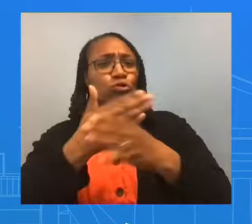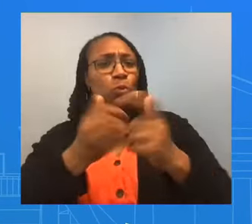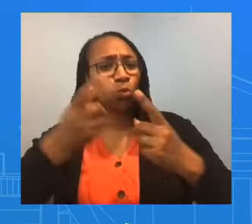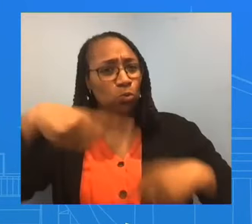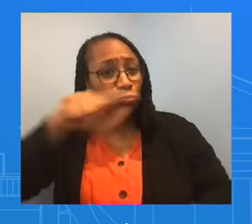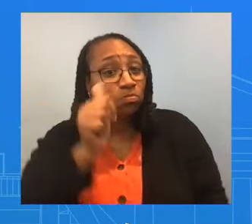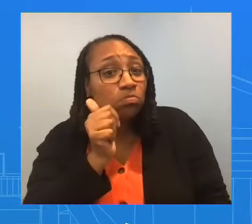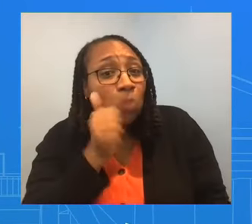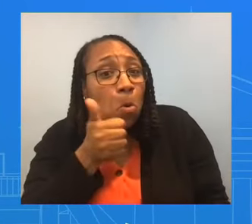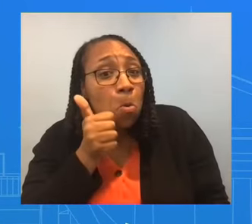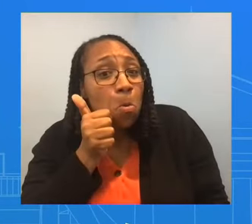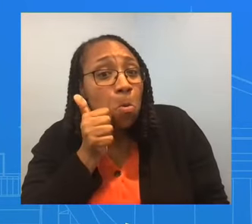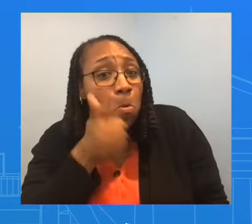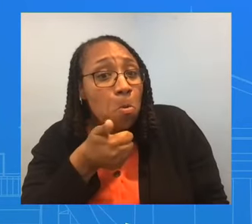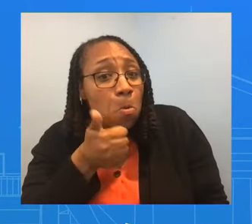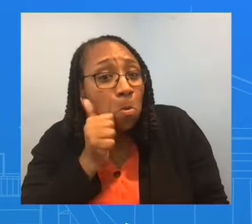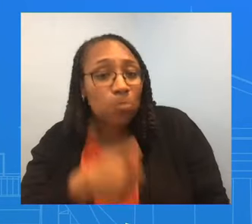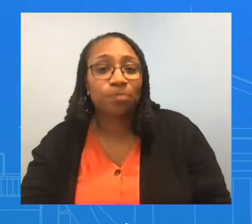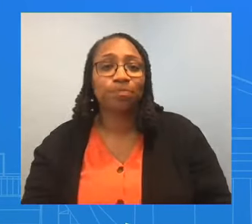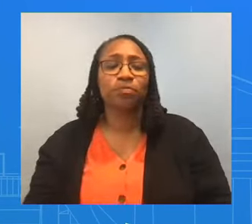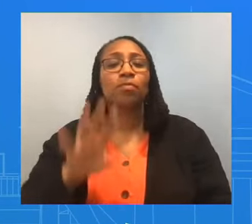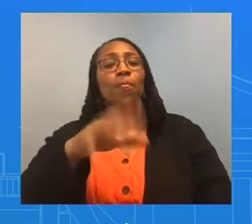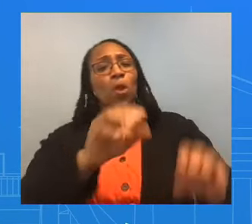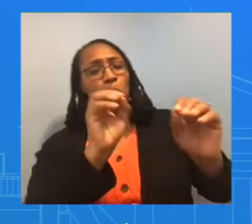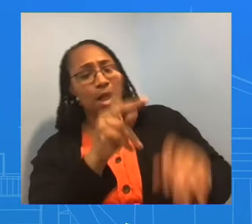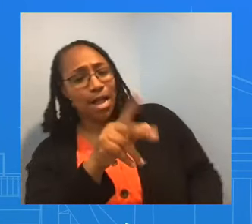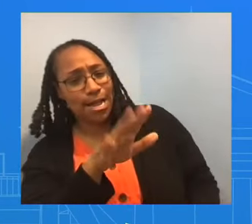think we could say, very critical of the Republican tax proposal.